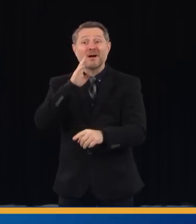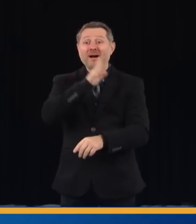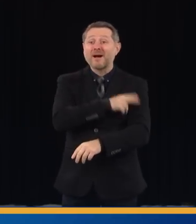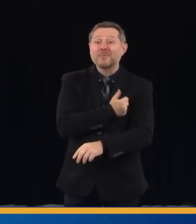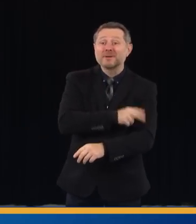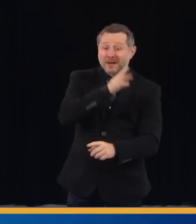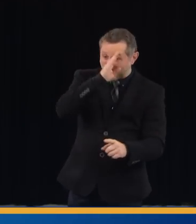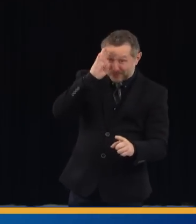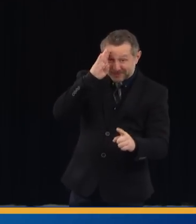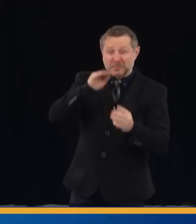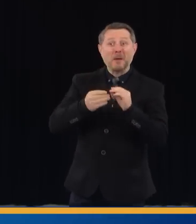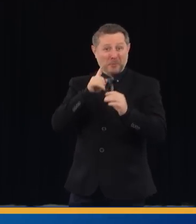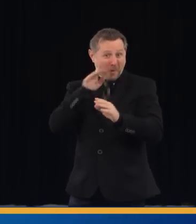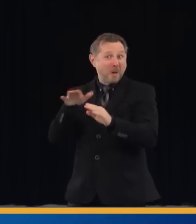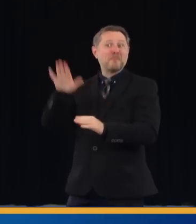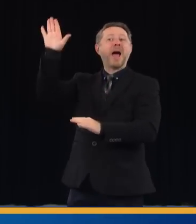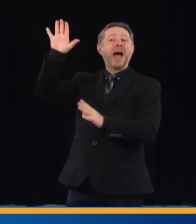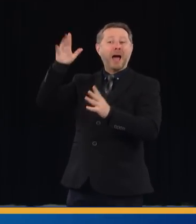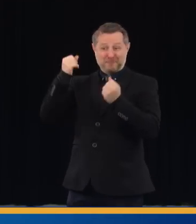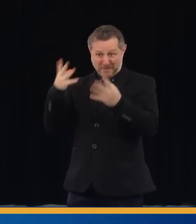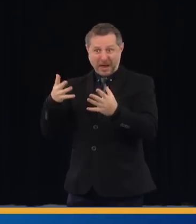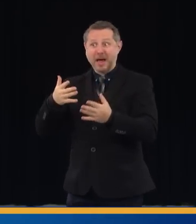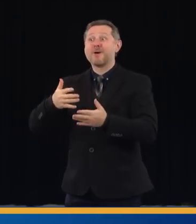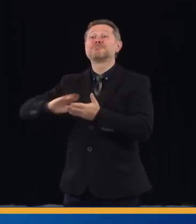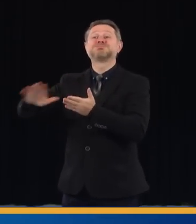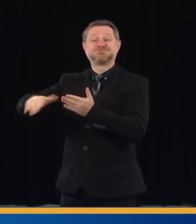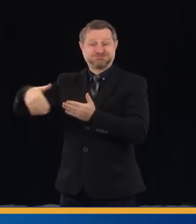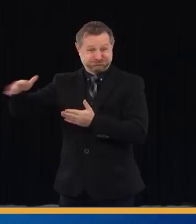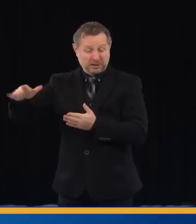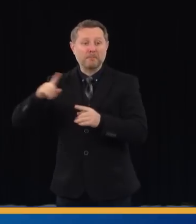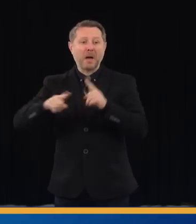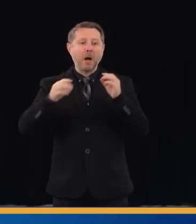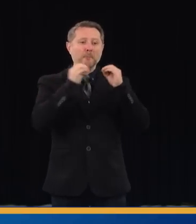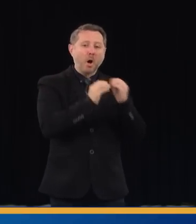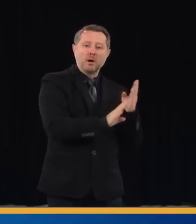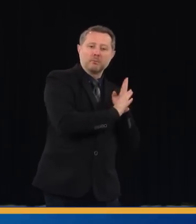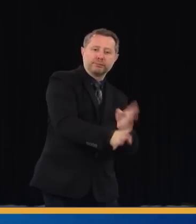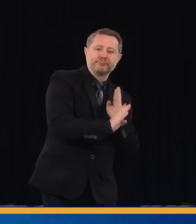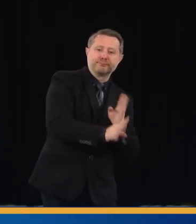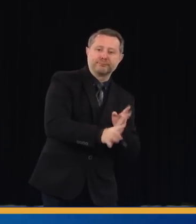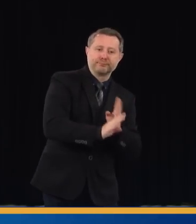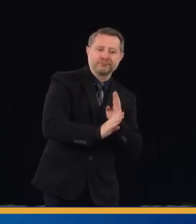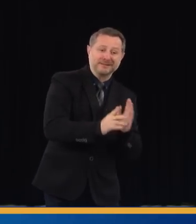More people going in, more people treated, more people coming out.